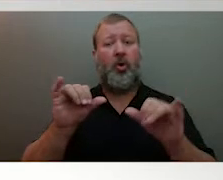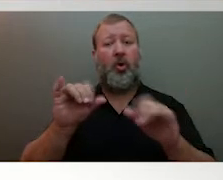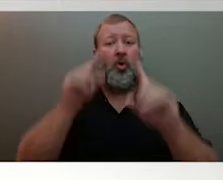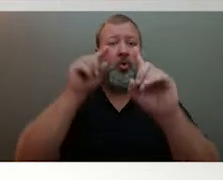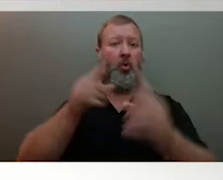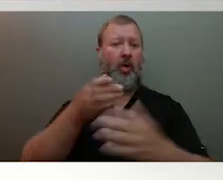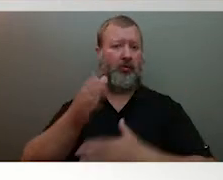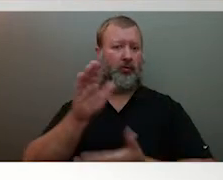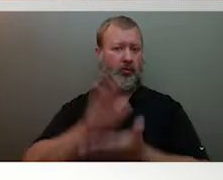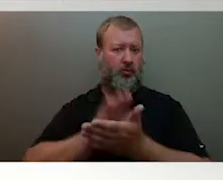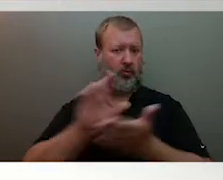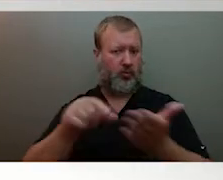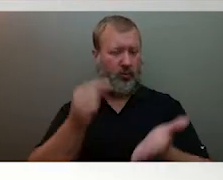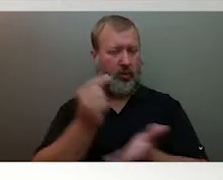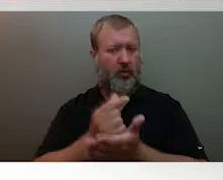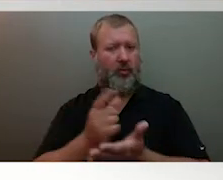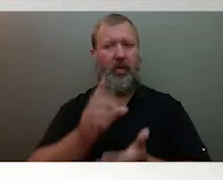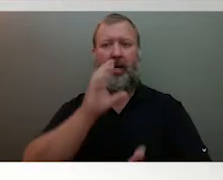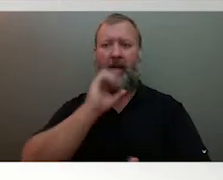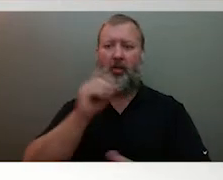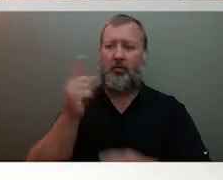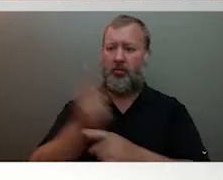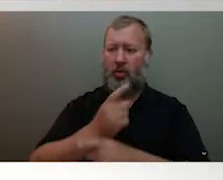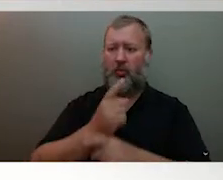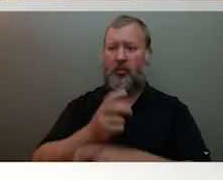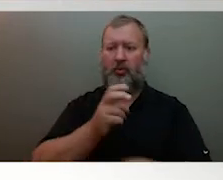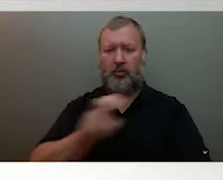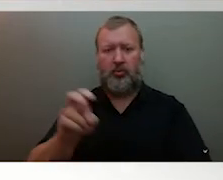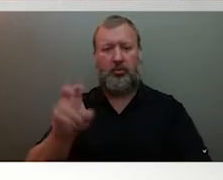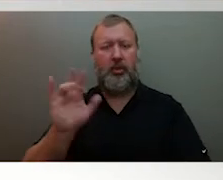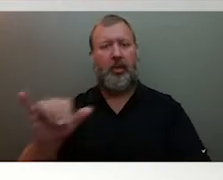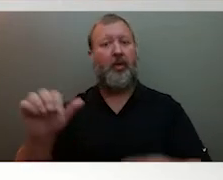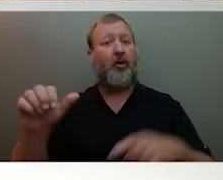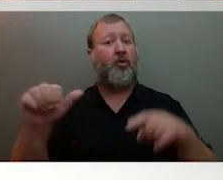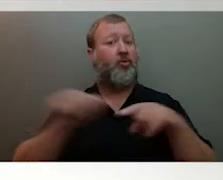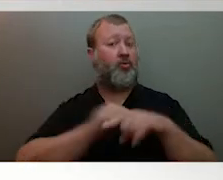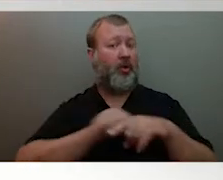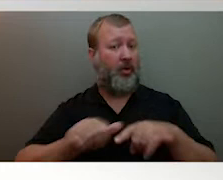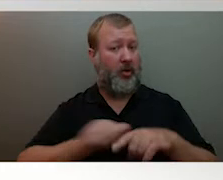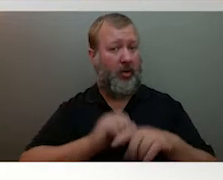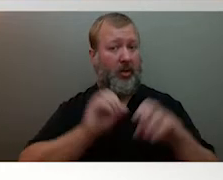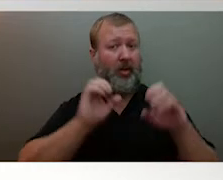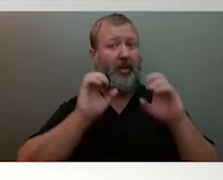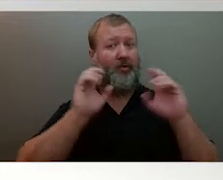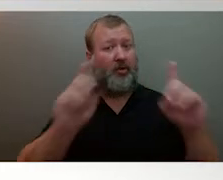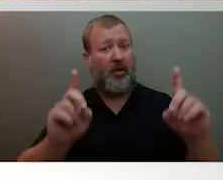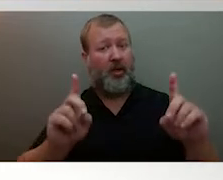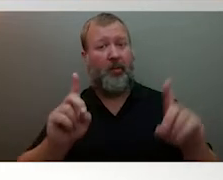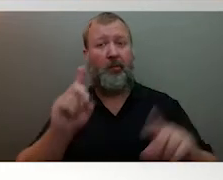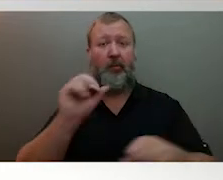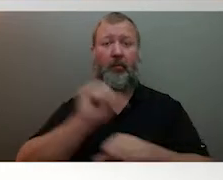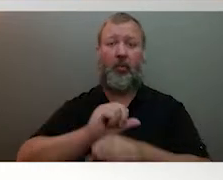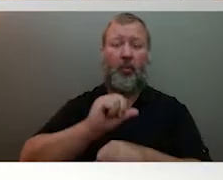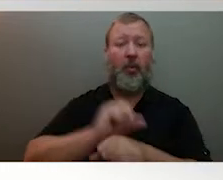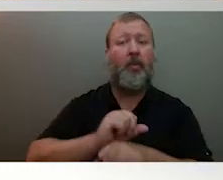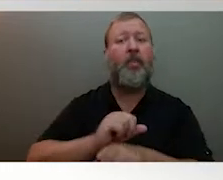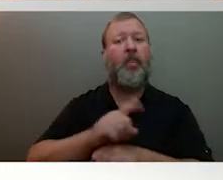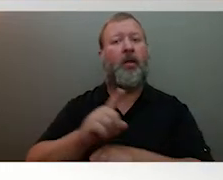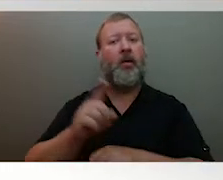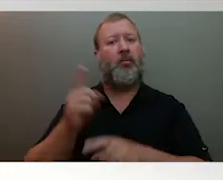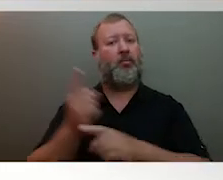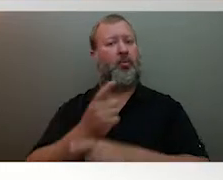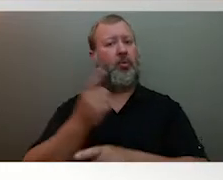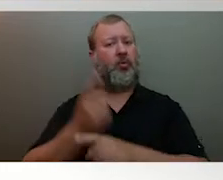on age-appropriate transition assessments related to training, education, employment, and where